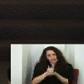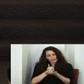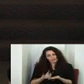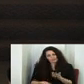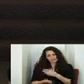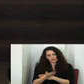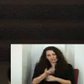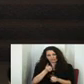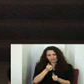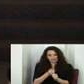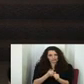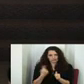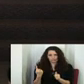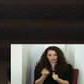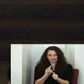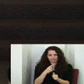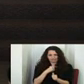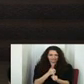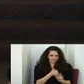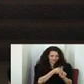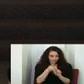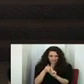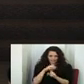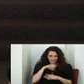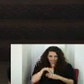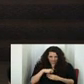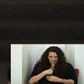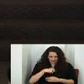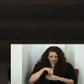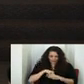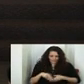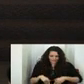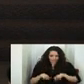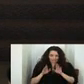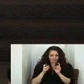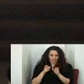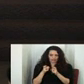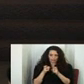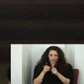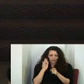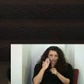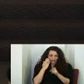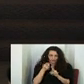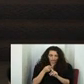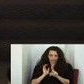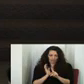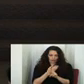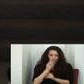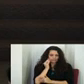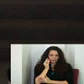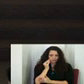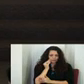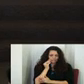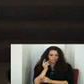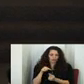each and every one of us, myself included, to yield some control. To know from our own experience that when we